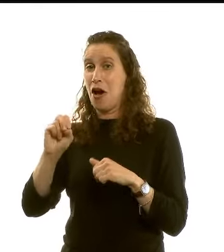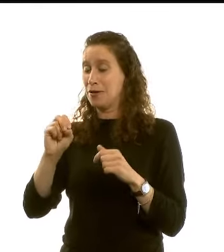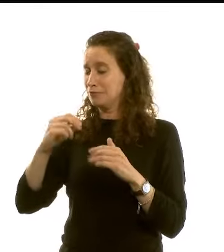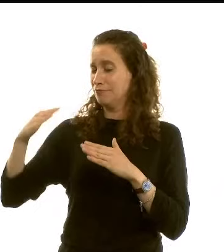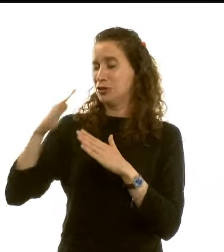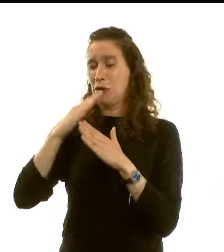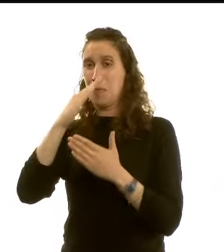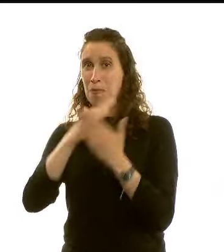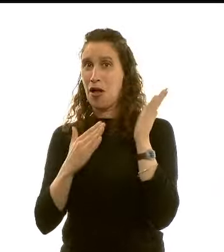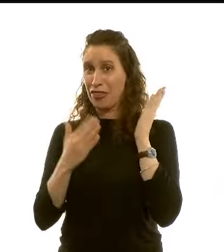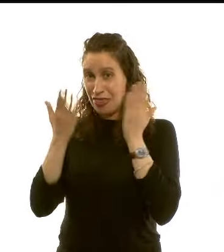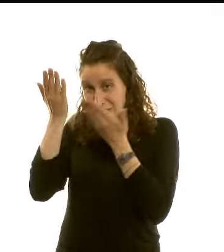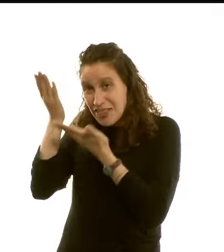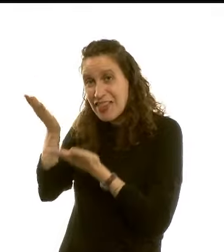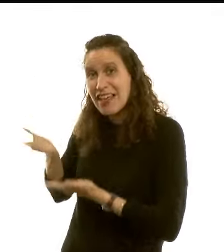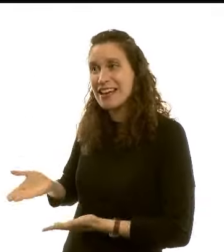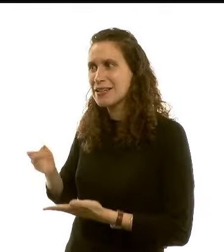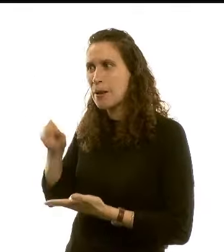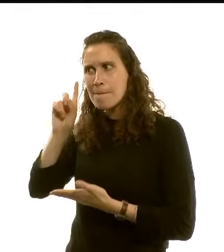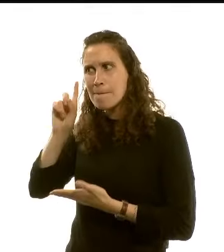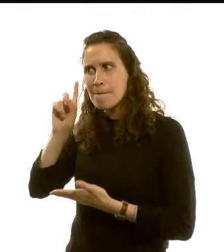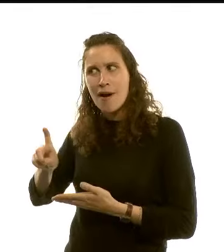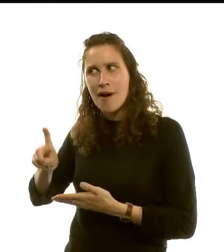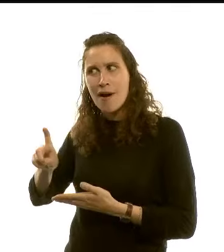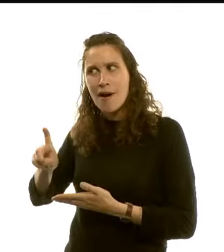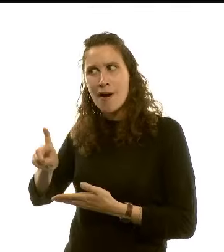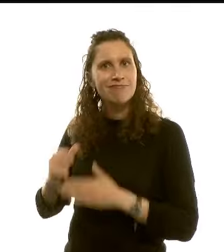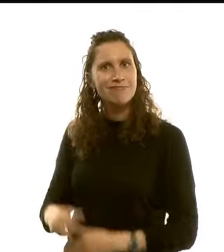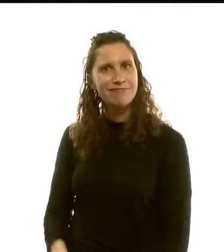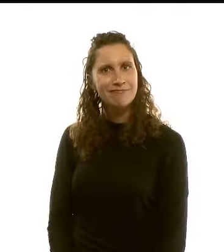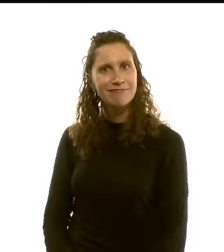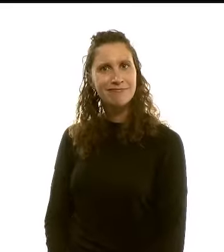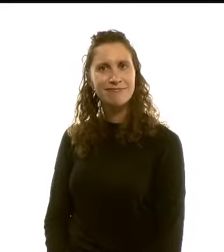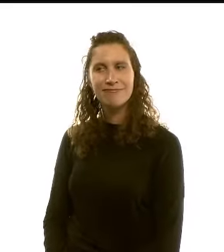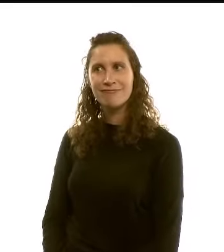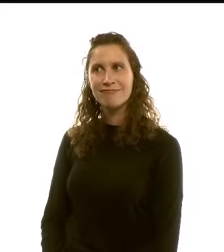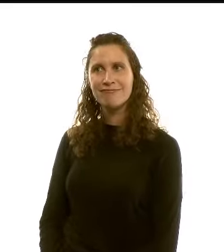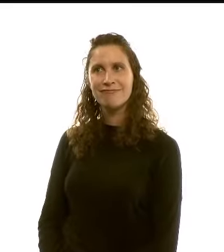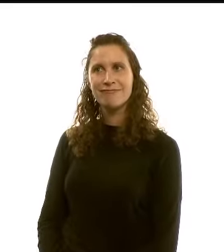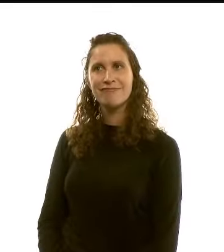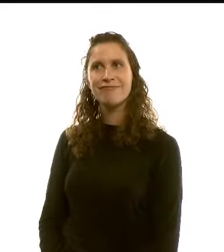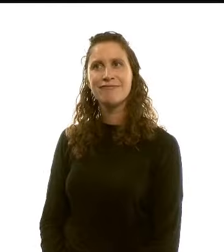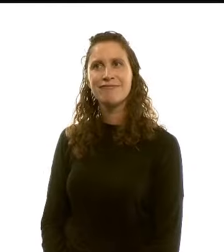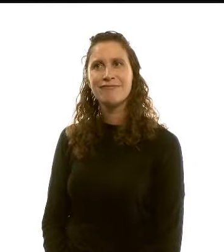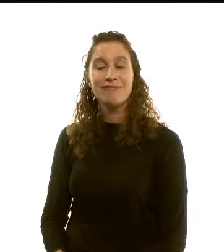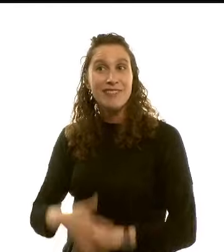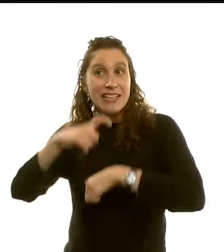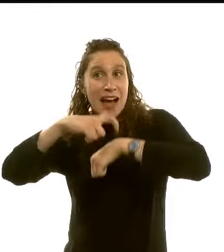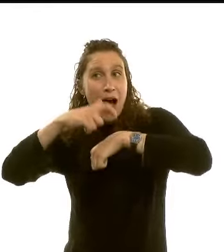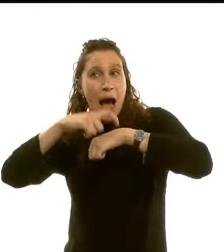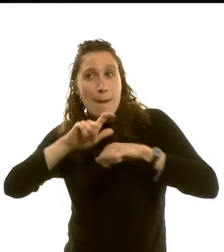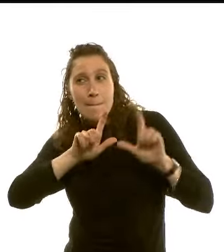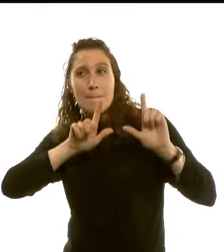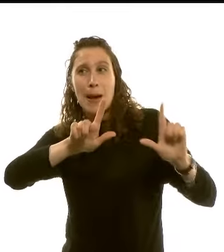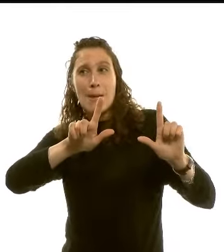deal, guys. This needs to look super impressive. And of course, guys, it's all against this clock right